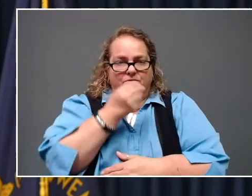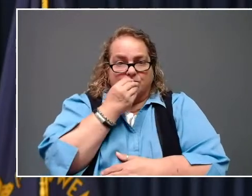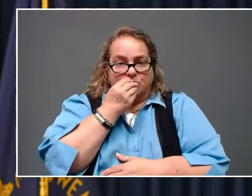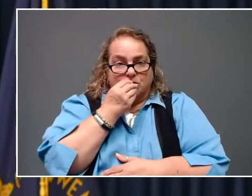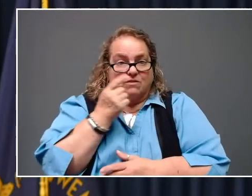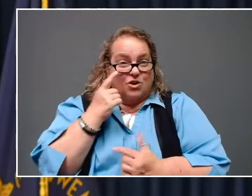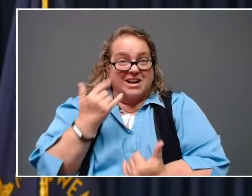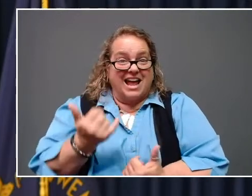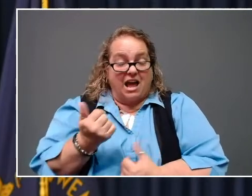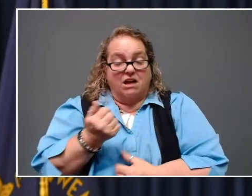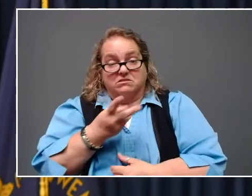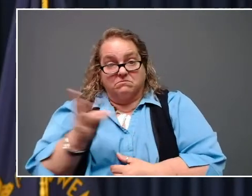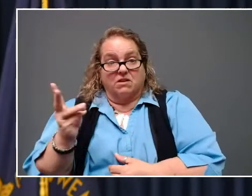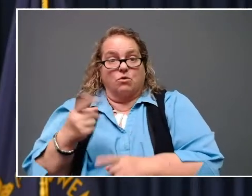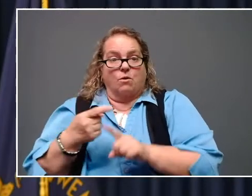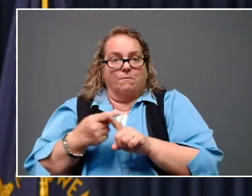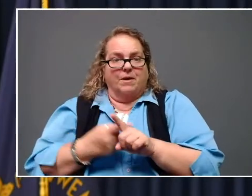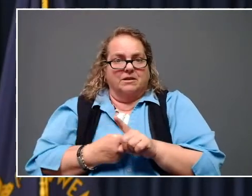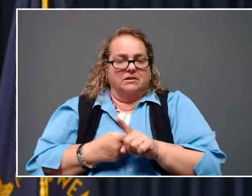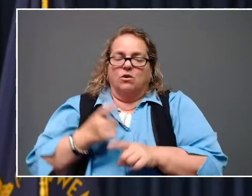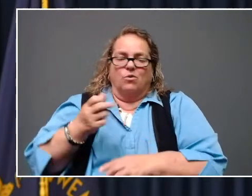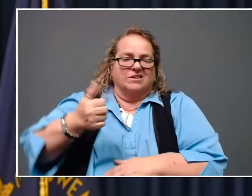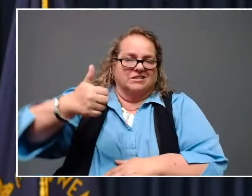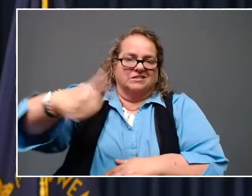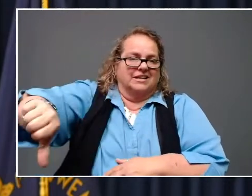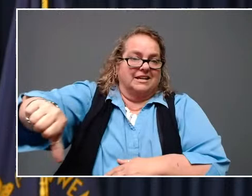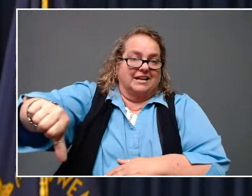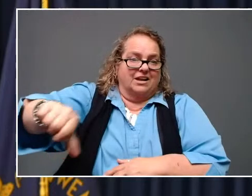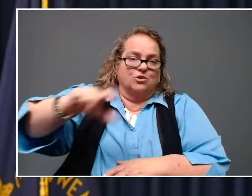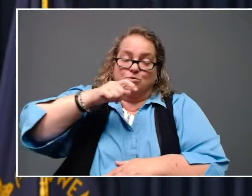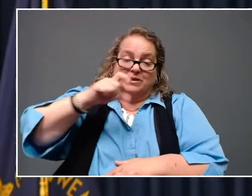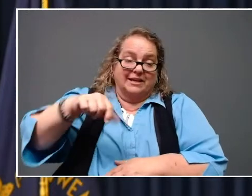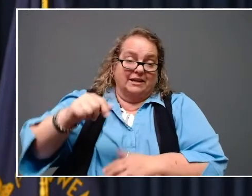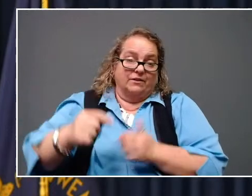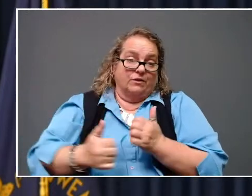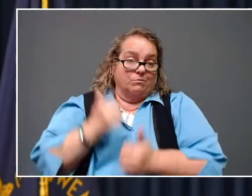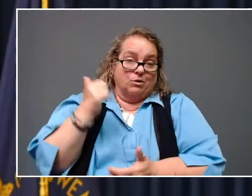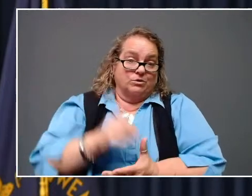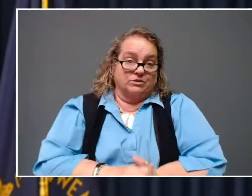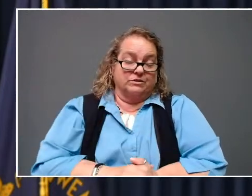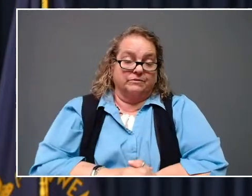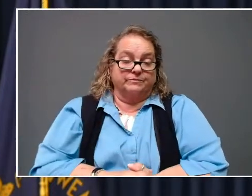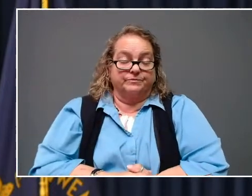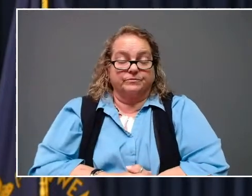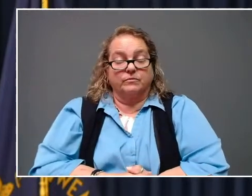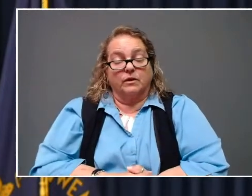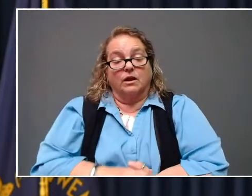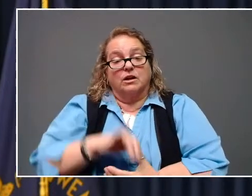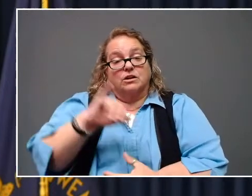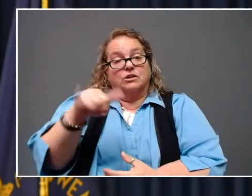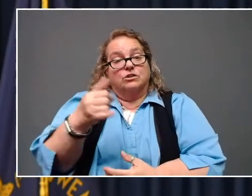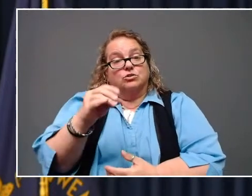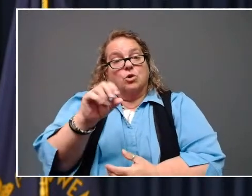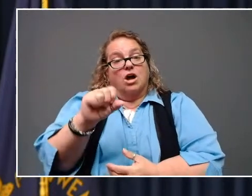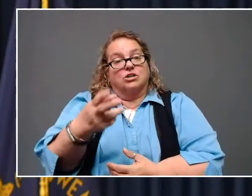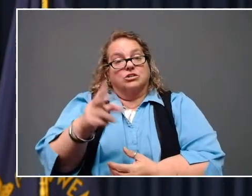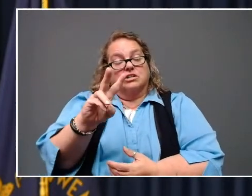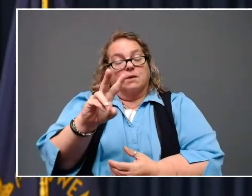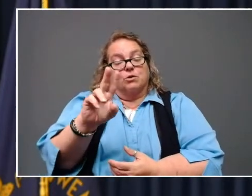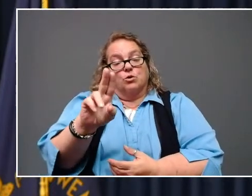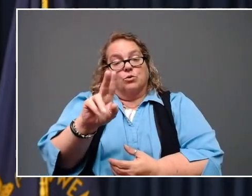months was denied those that need it the most. Josh James, WUKY.